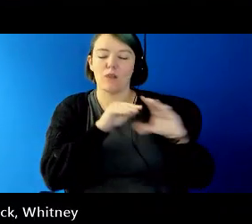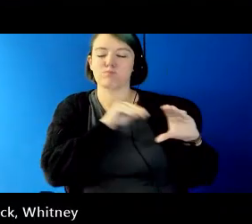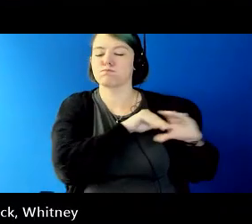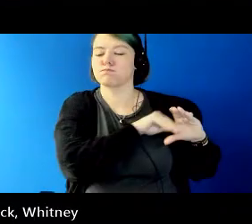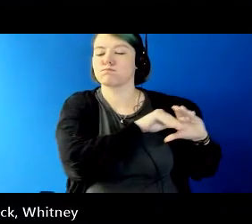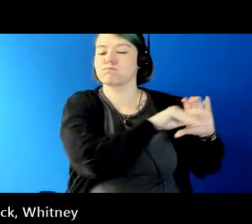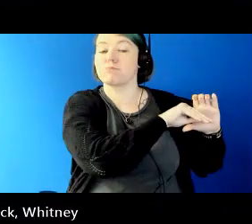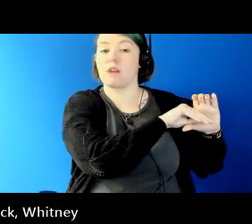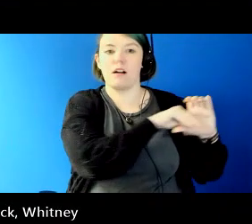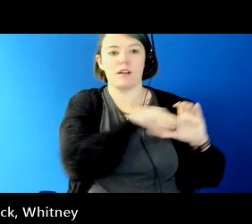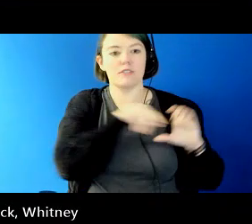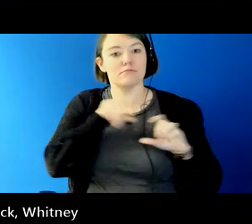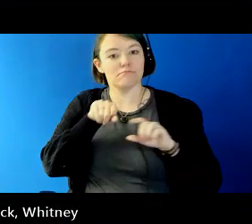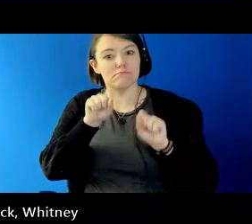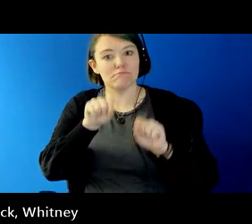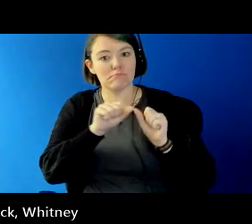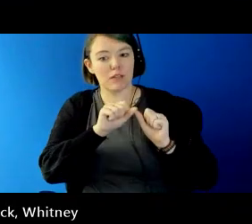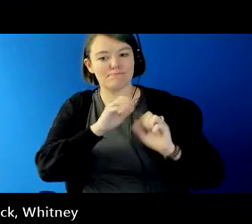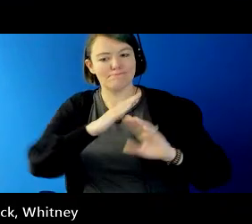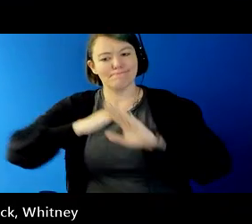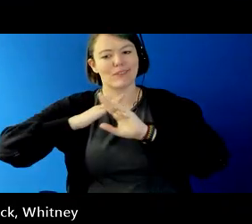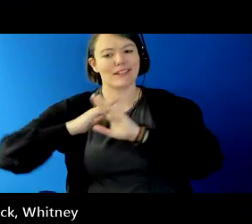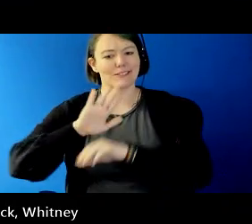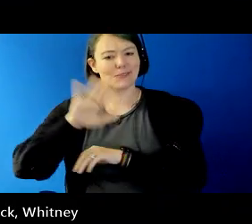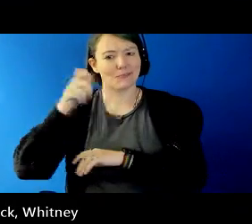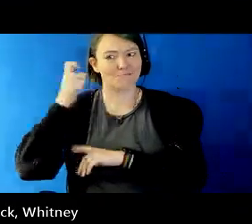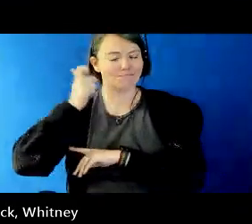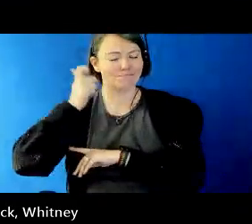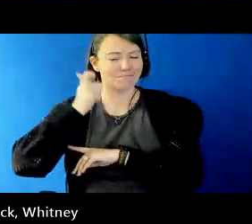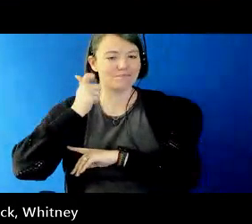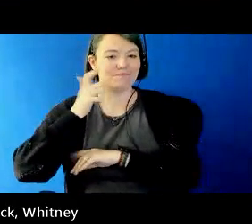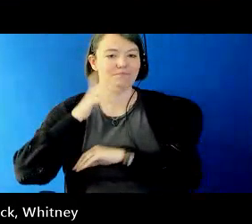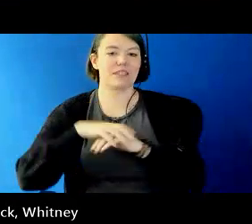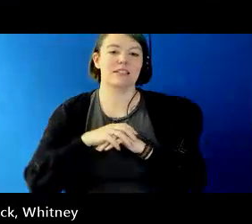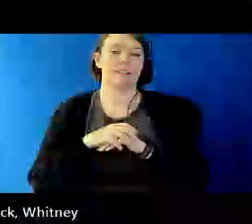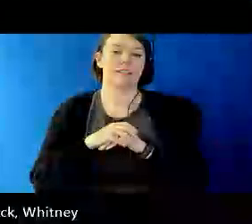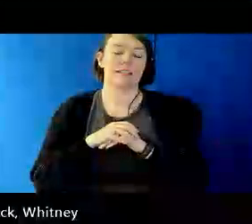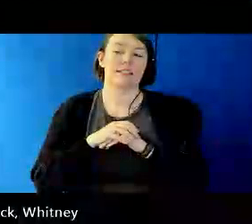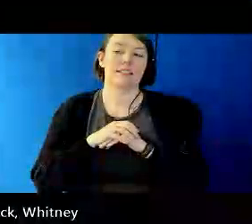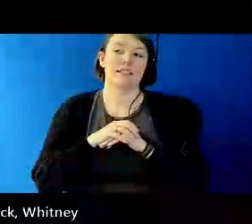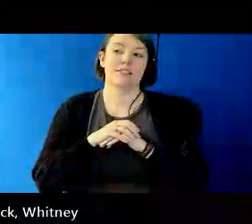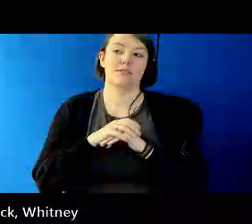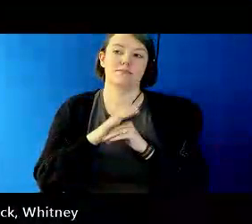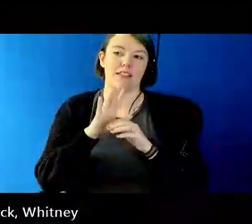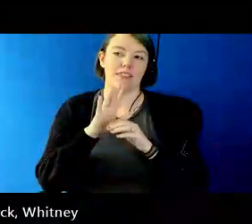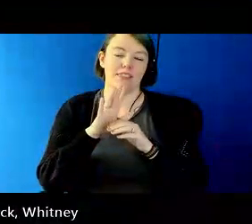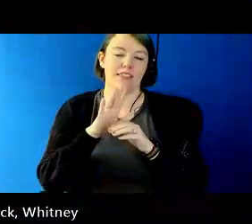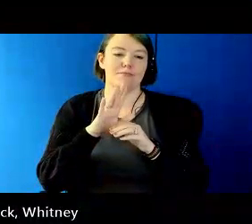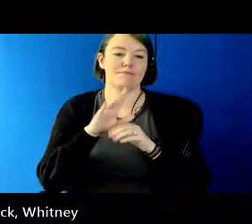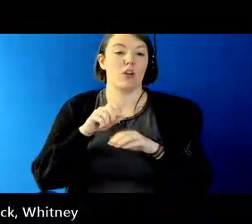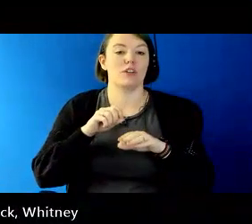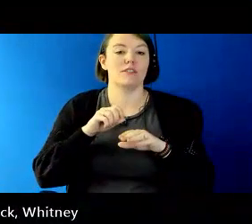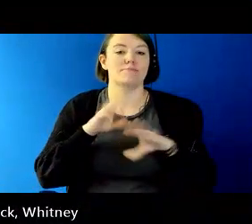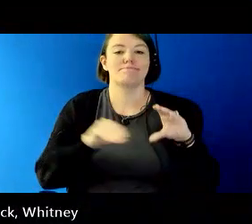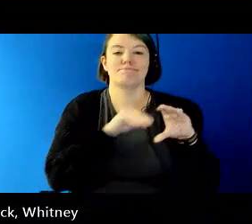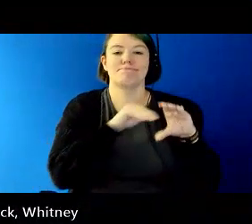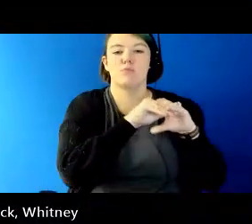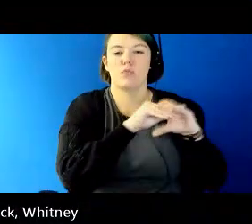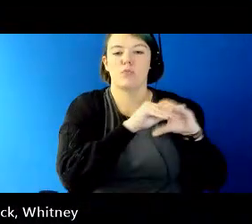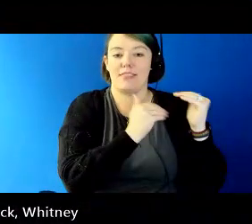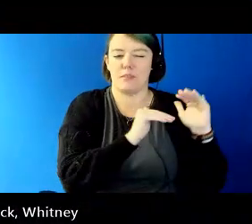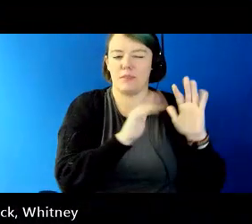allows you to, remain protected, especially through the able to work contribution limit, which we'll talk about in a little bit.